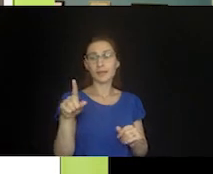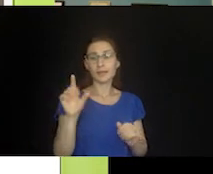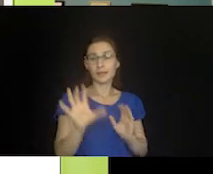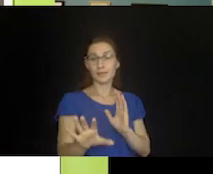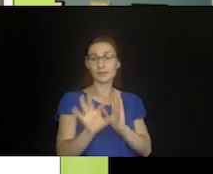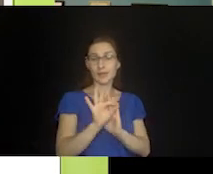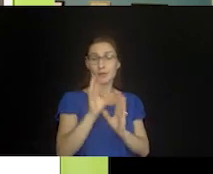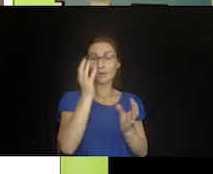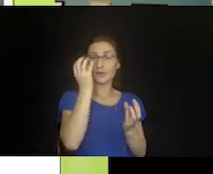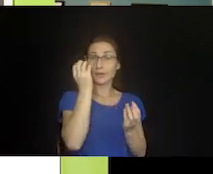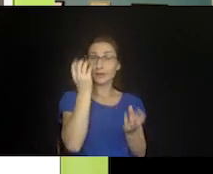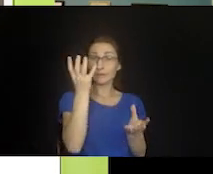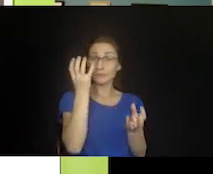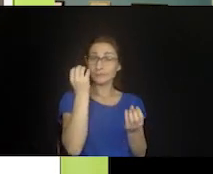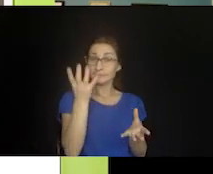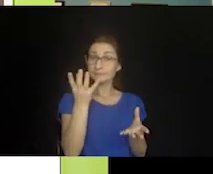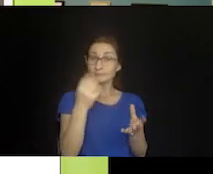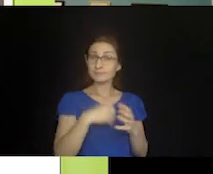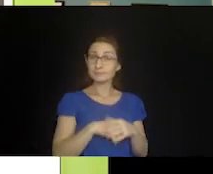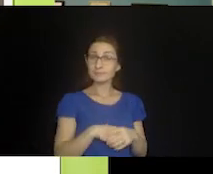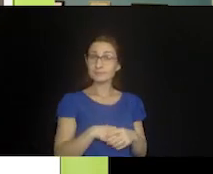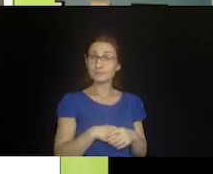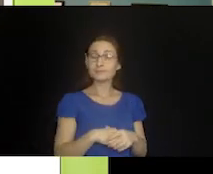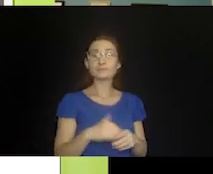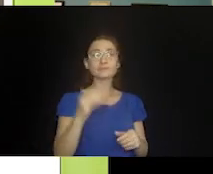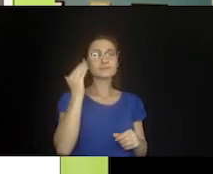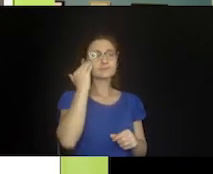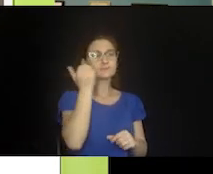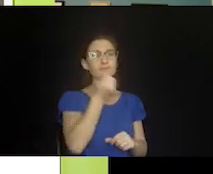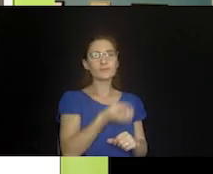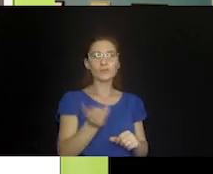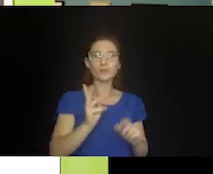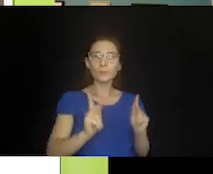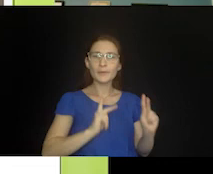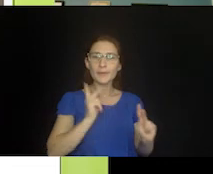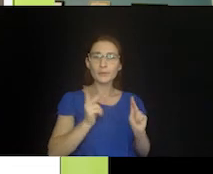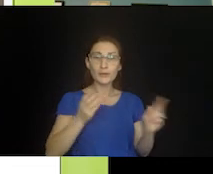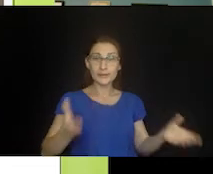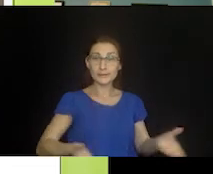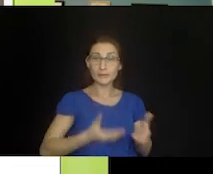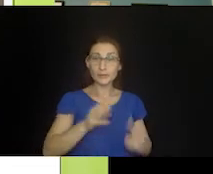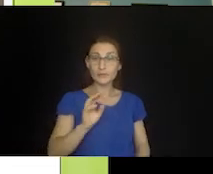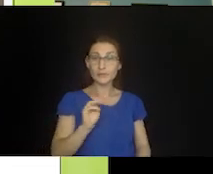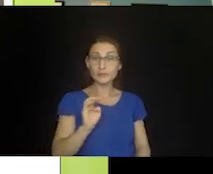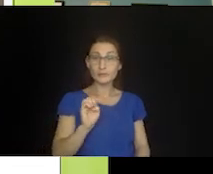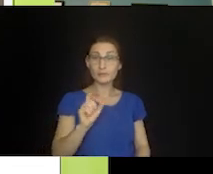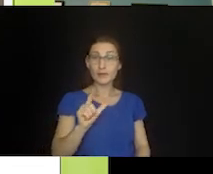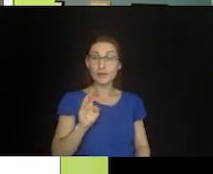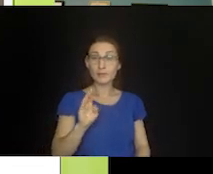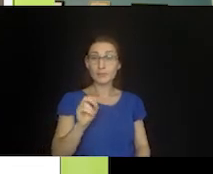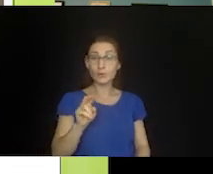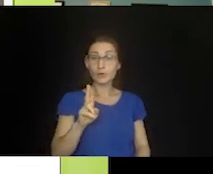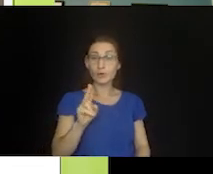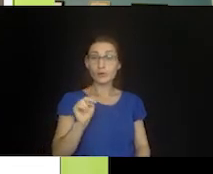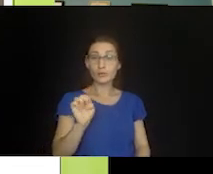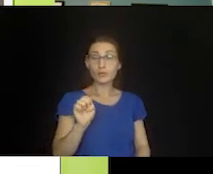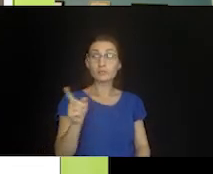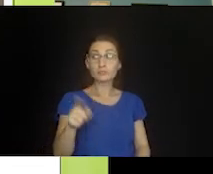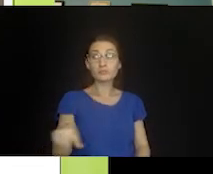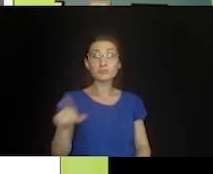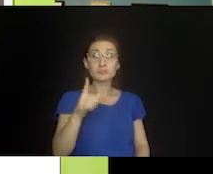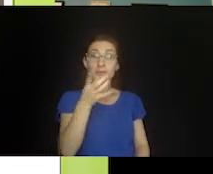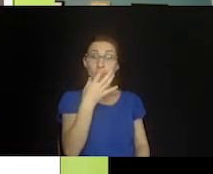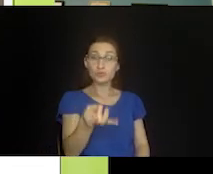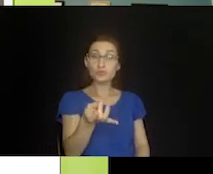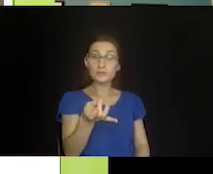they found out any information, because I know that there was a couple people down here in Melbourne